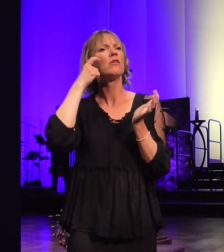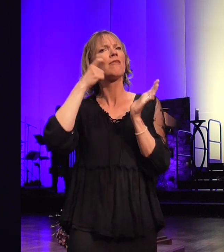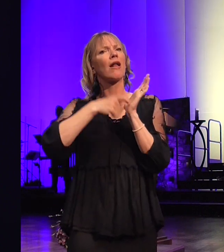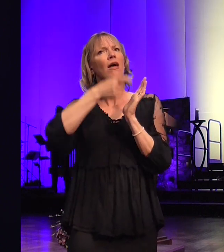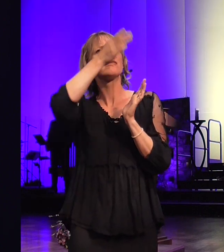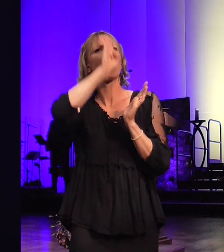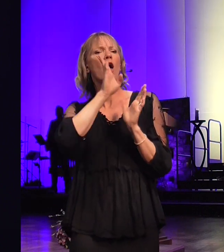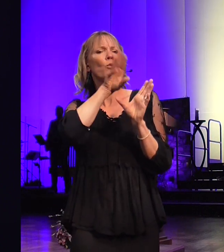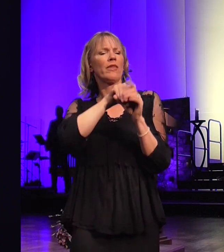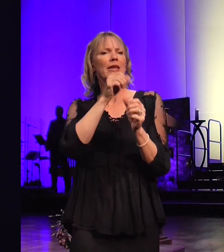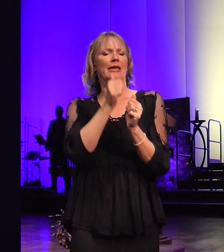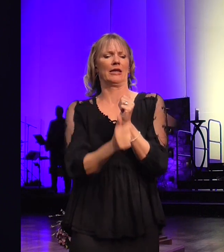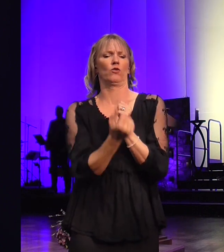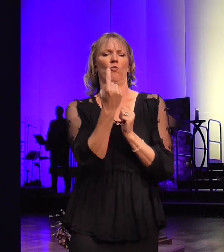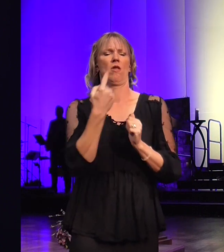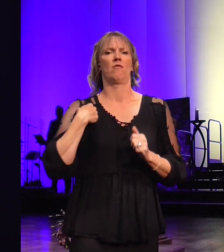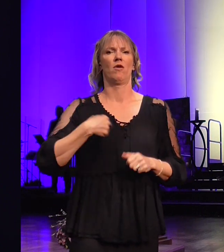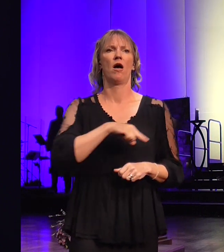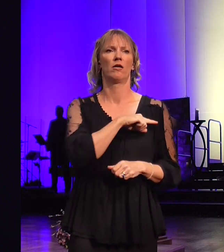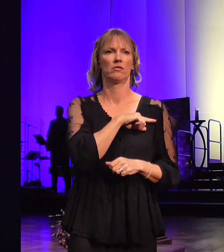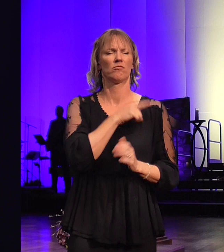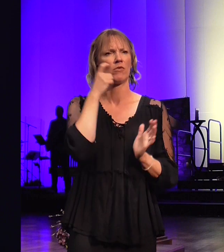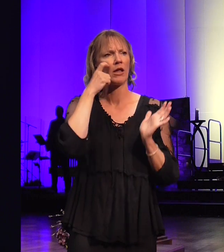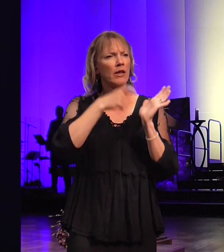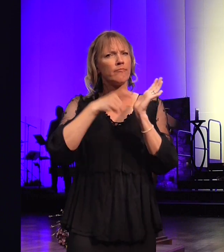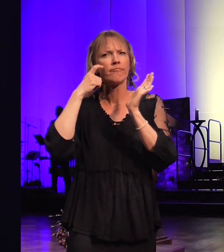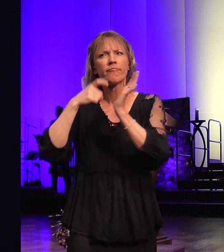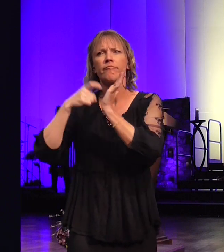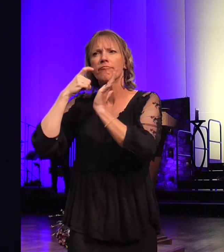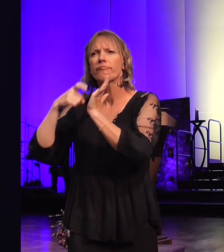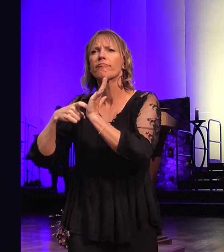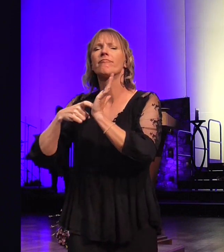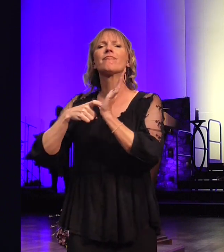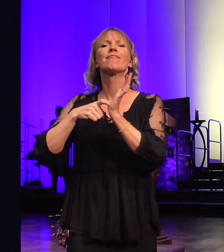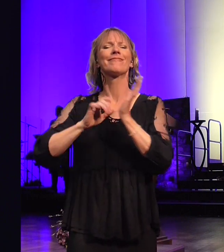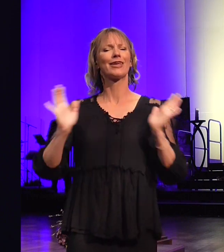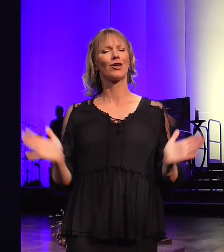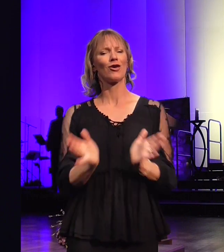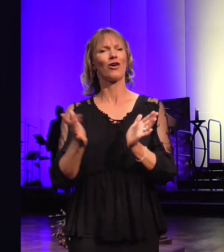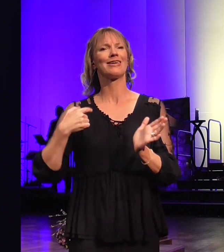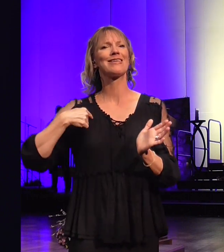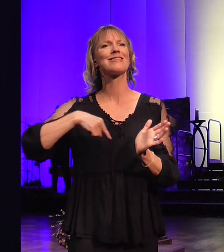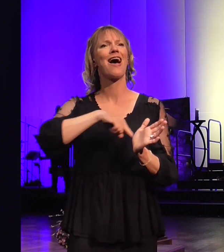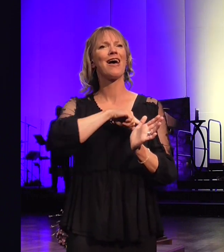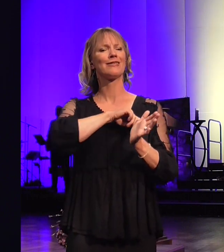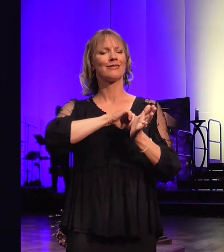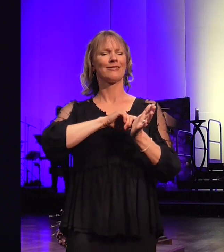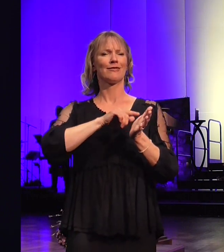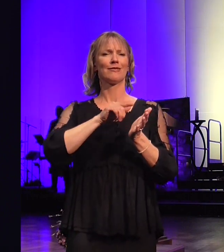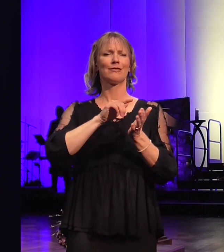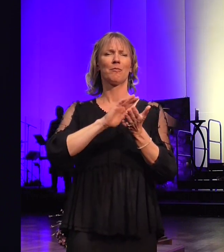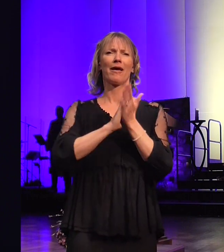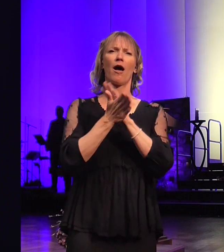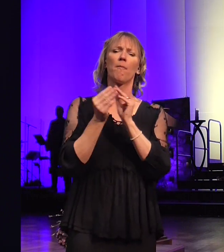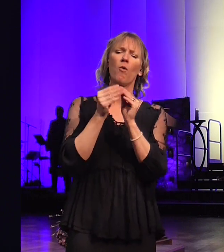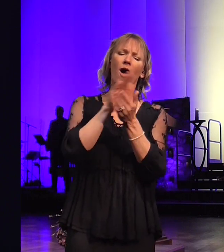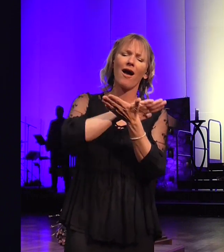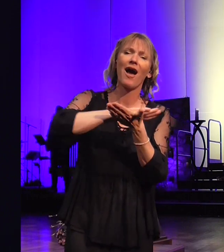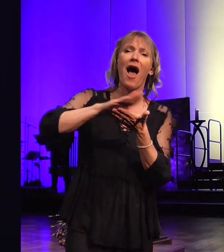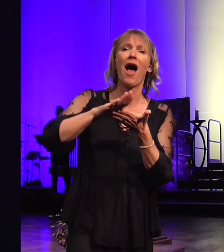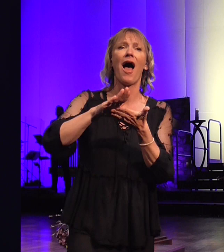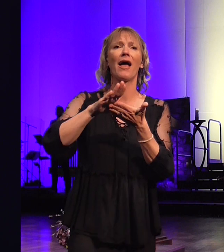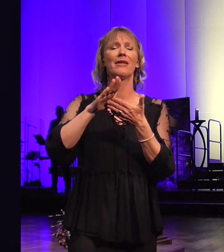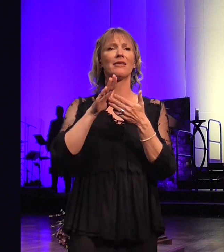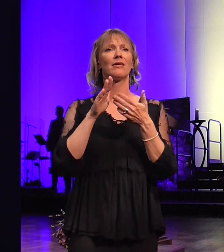within each one of us. And so it encourages us to be kinder, to be